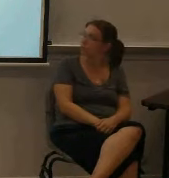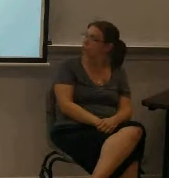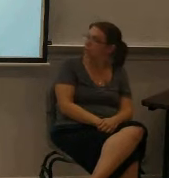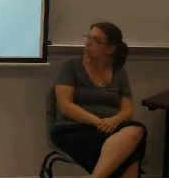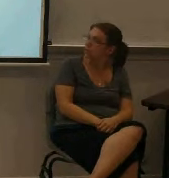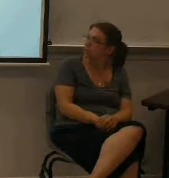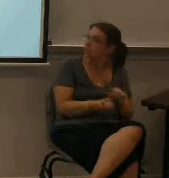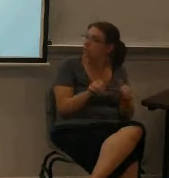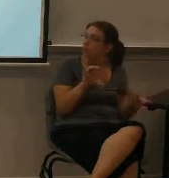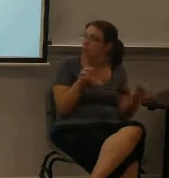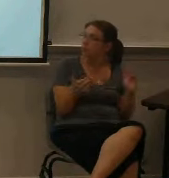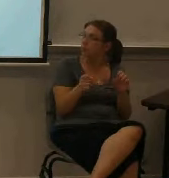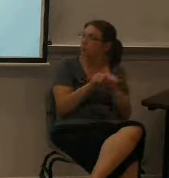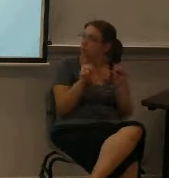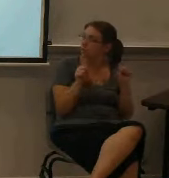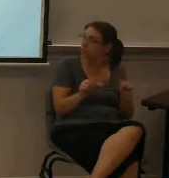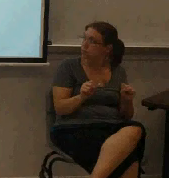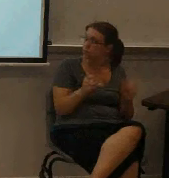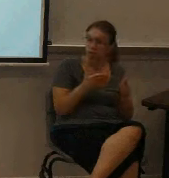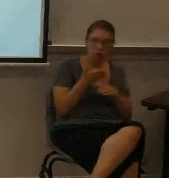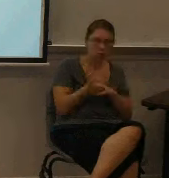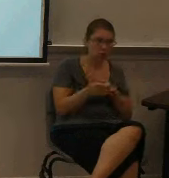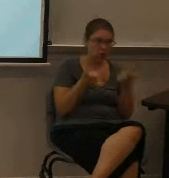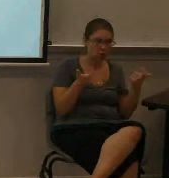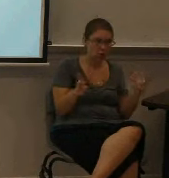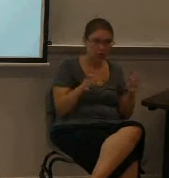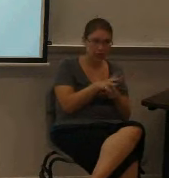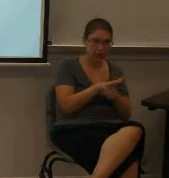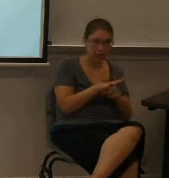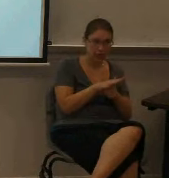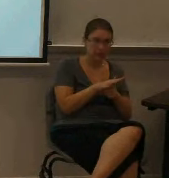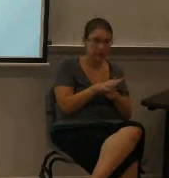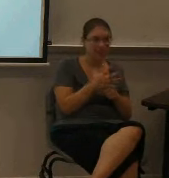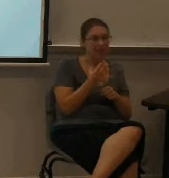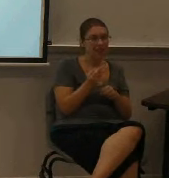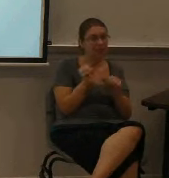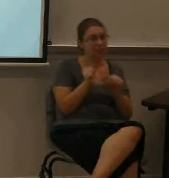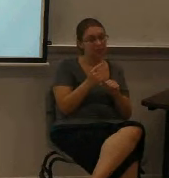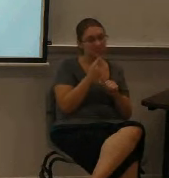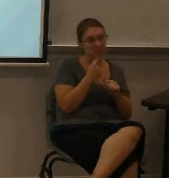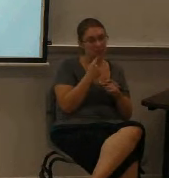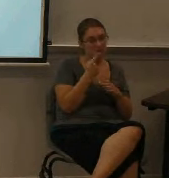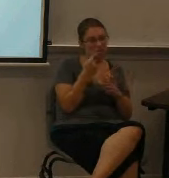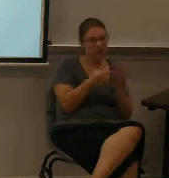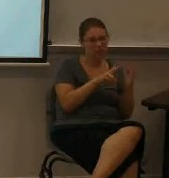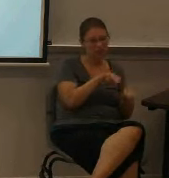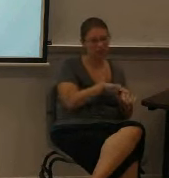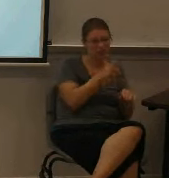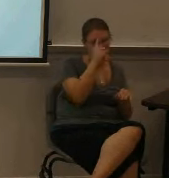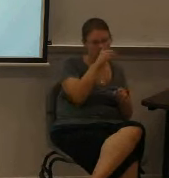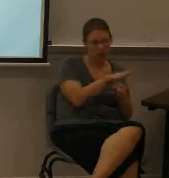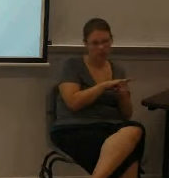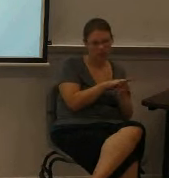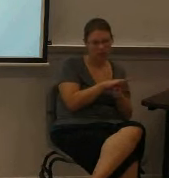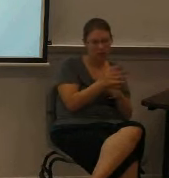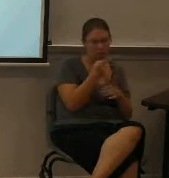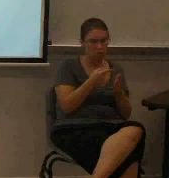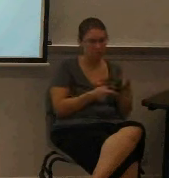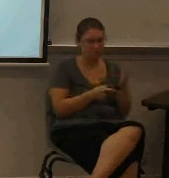So we can compare systems across large areas, and we can say what's natural for an area and